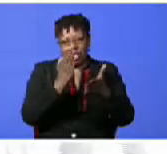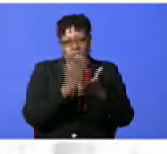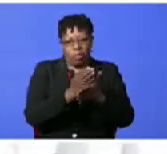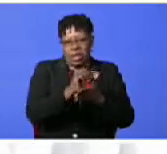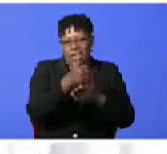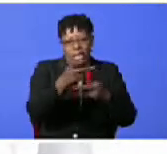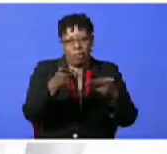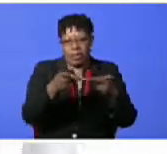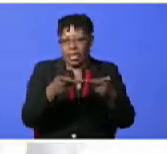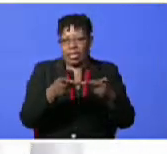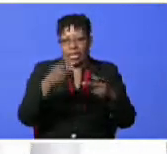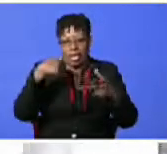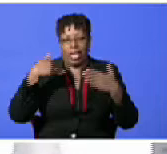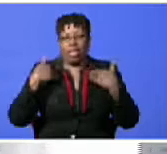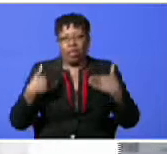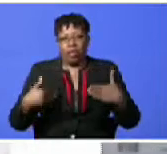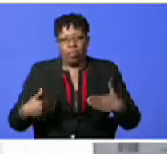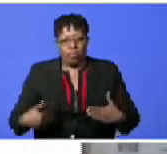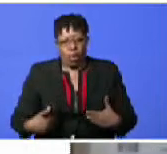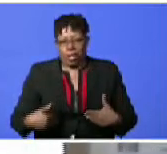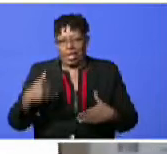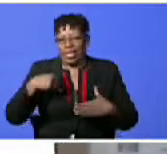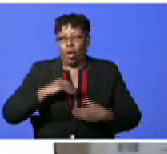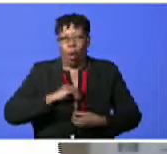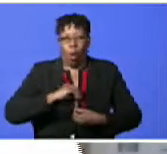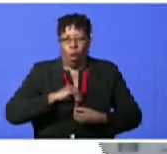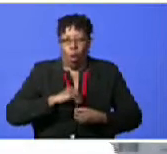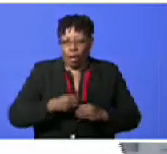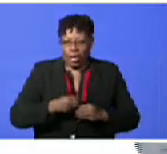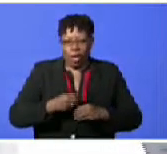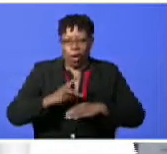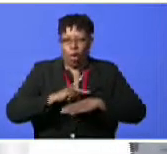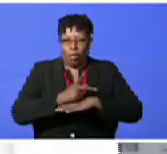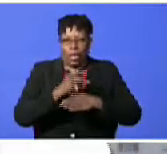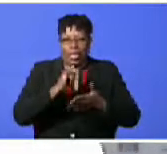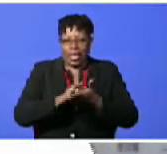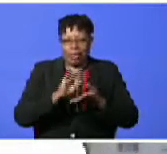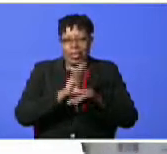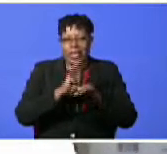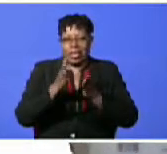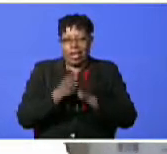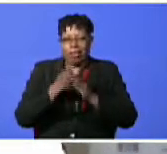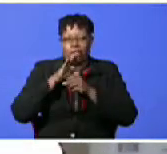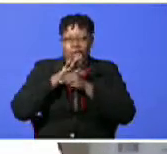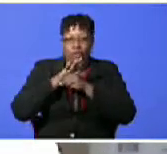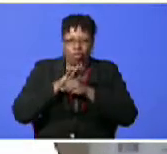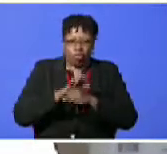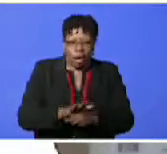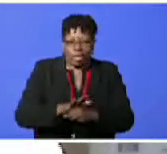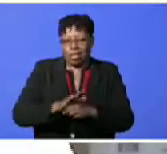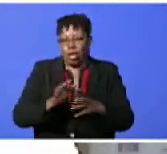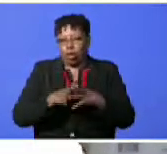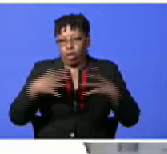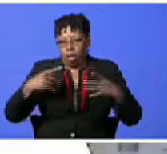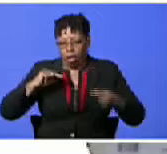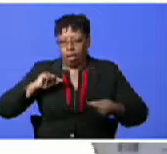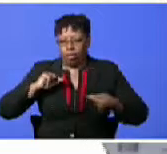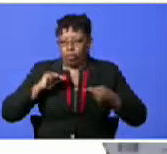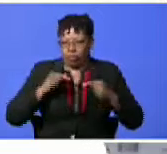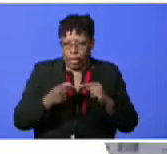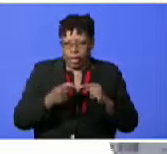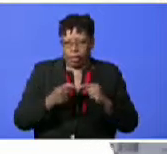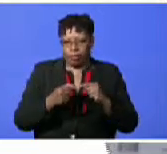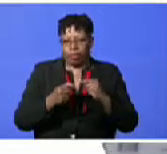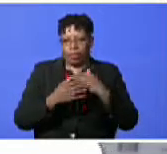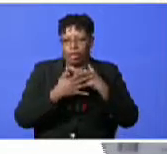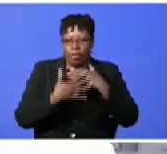place in the body, be it in an organ, in a vein, and then that becomes a very stressed area with pain. So